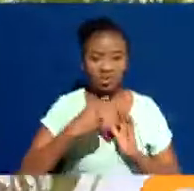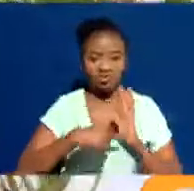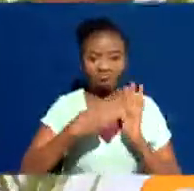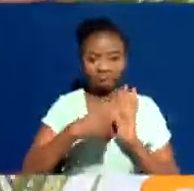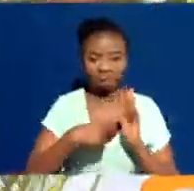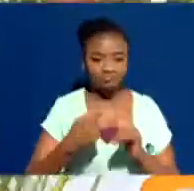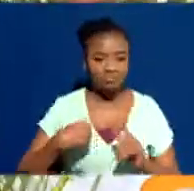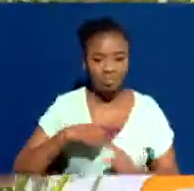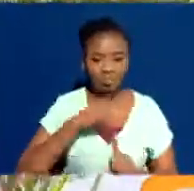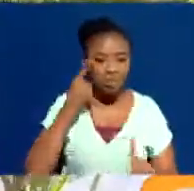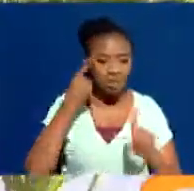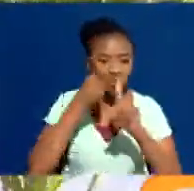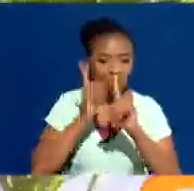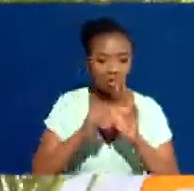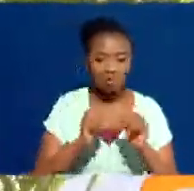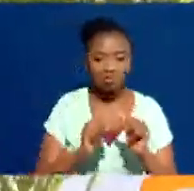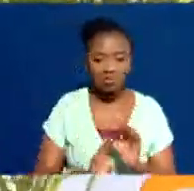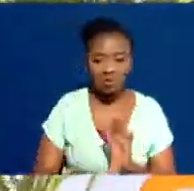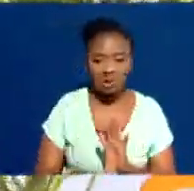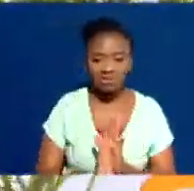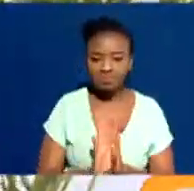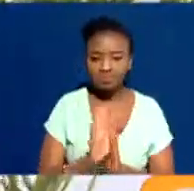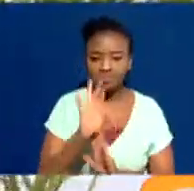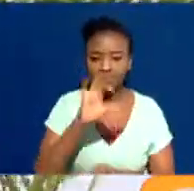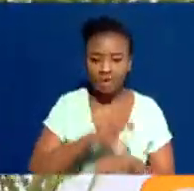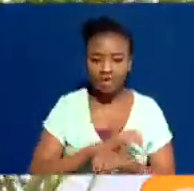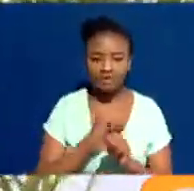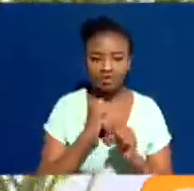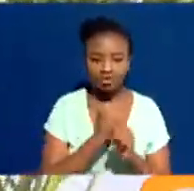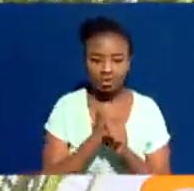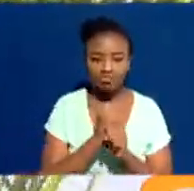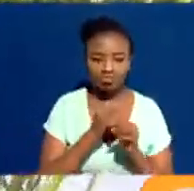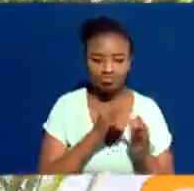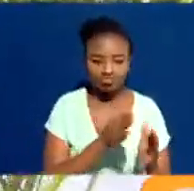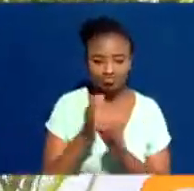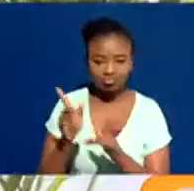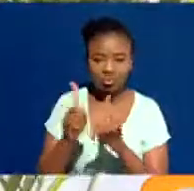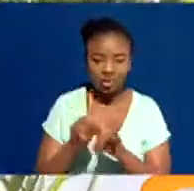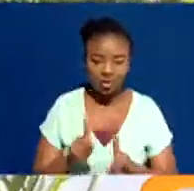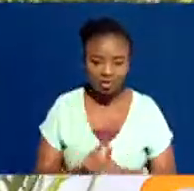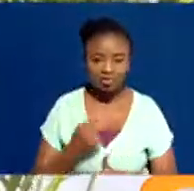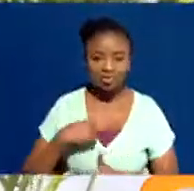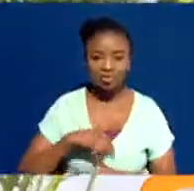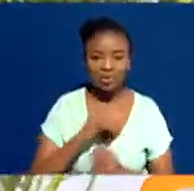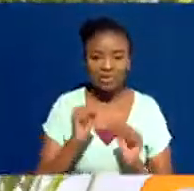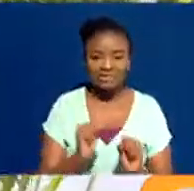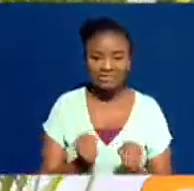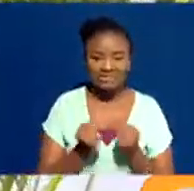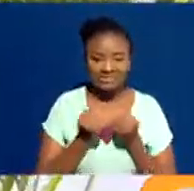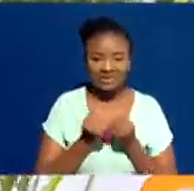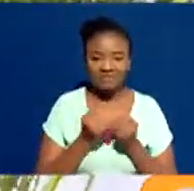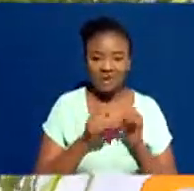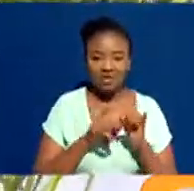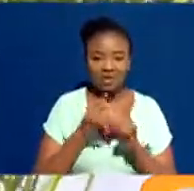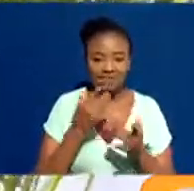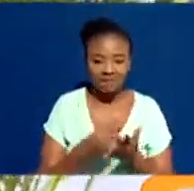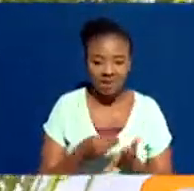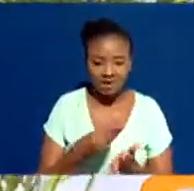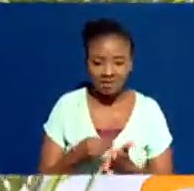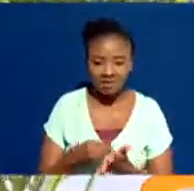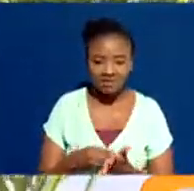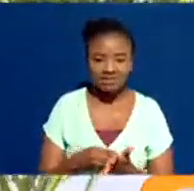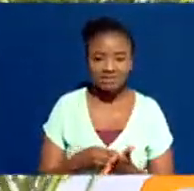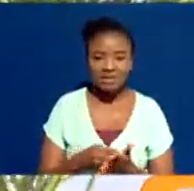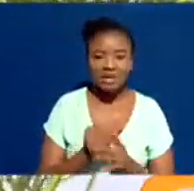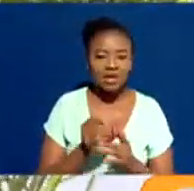so that we can grow our jobs and we can also ensure that we save on our foreign exchange by making sure